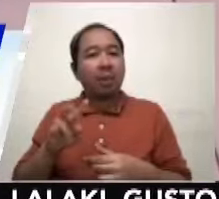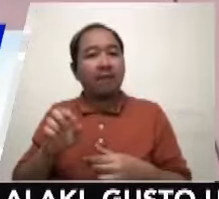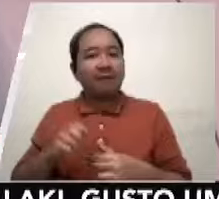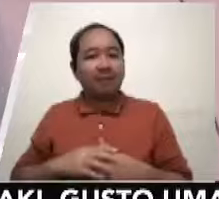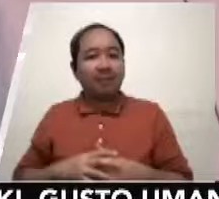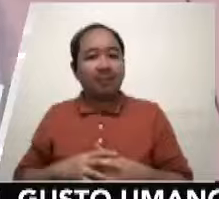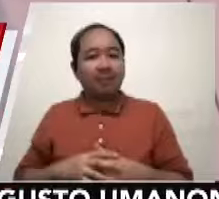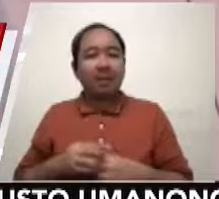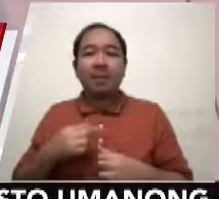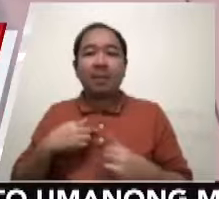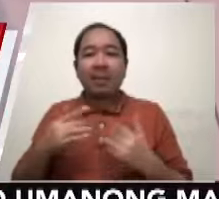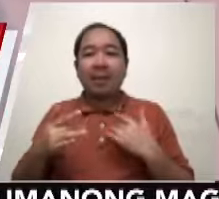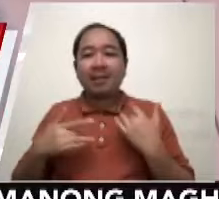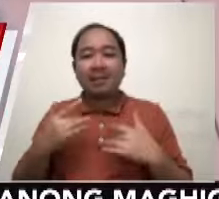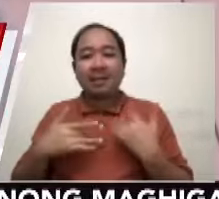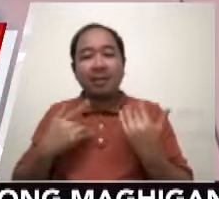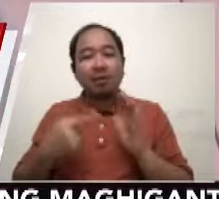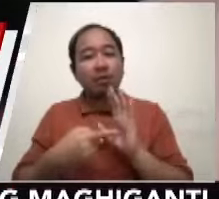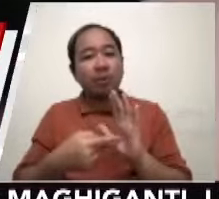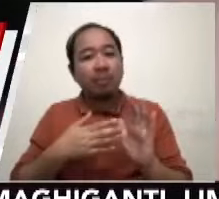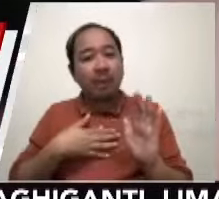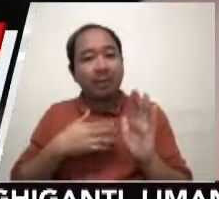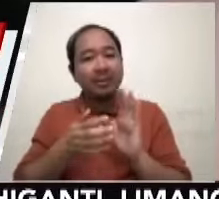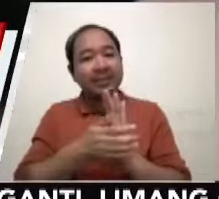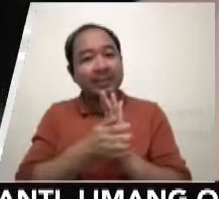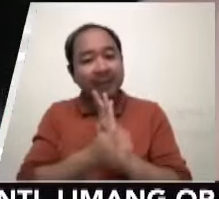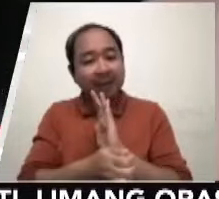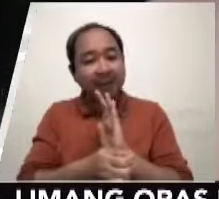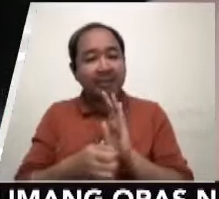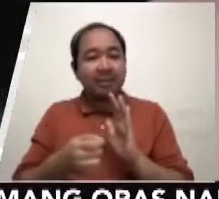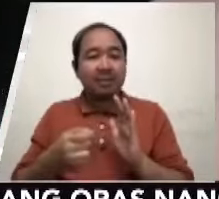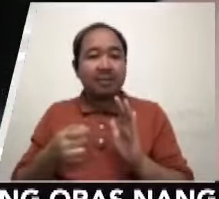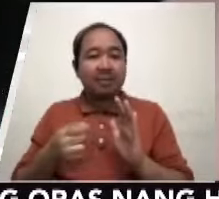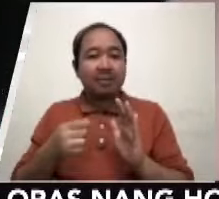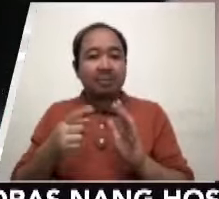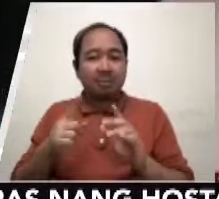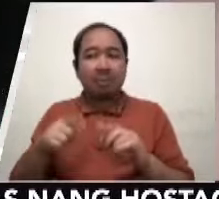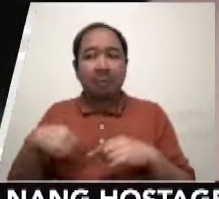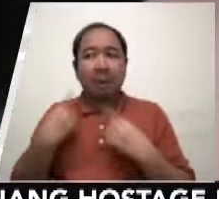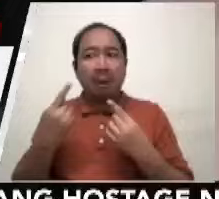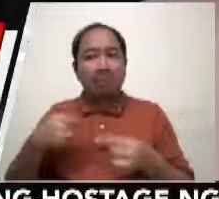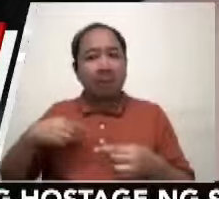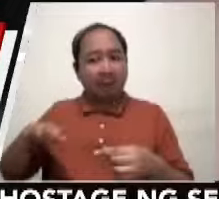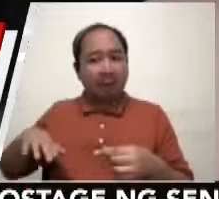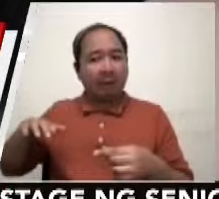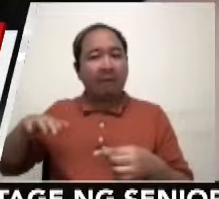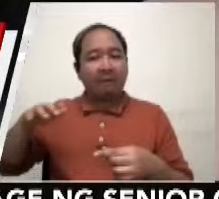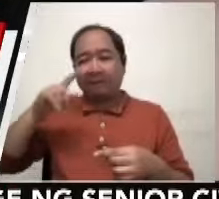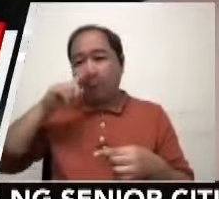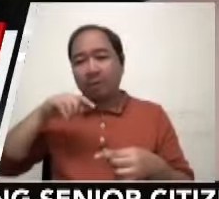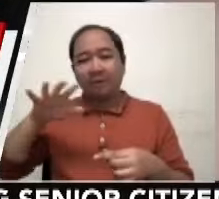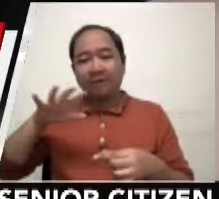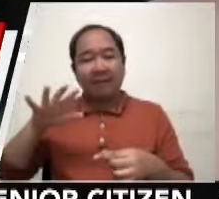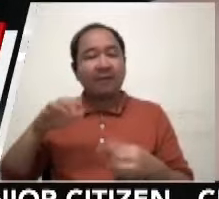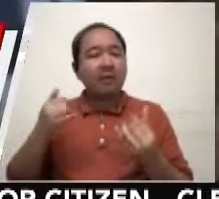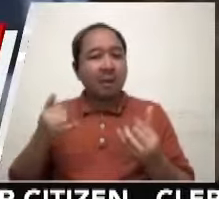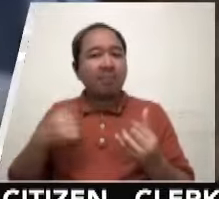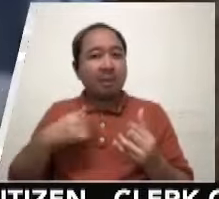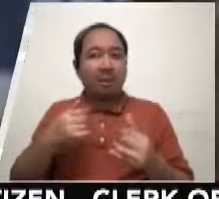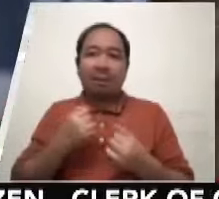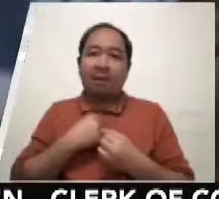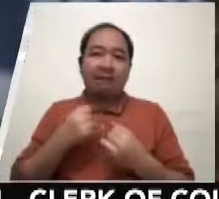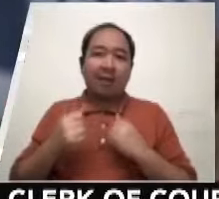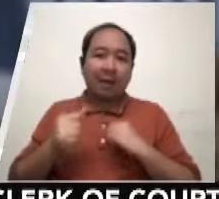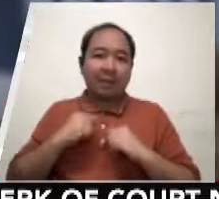to, you know, showcase my talents, my skills. Since I was like 5, I really loved acting and now I can finally showcase my talent here. I'm